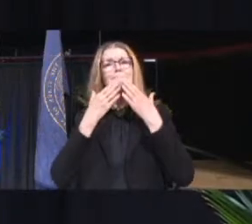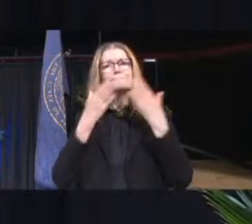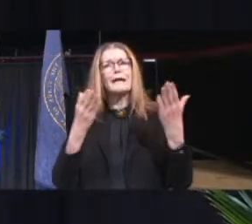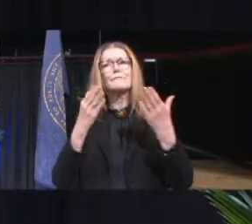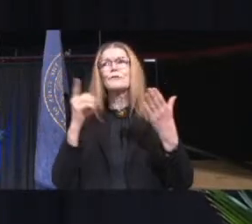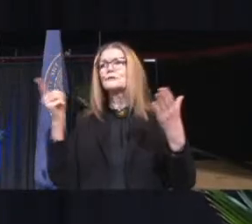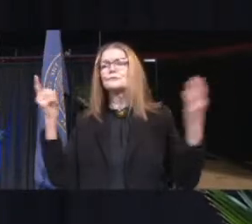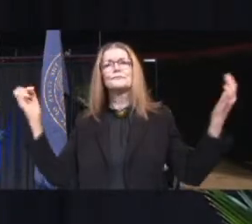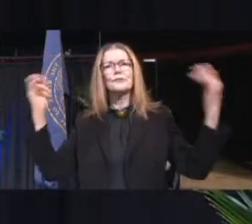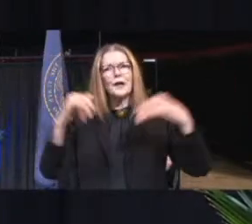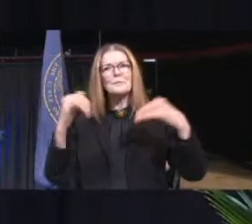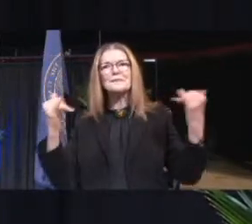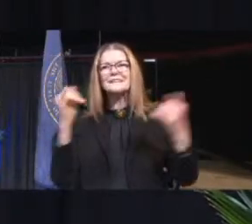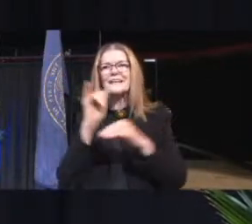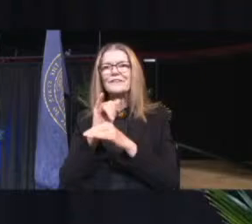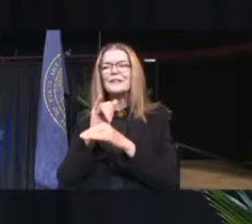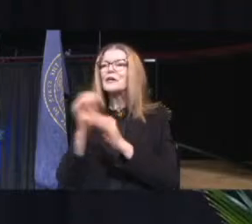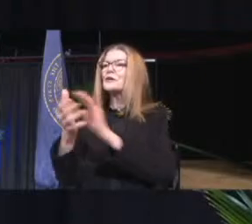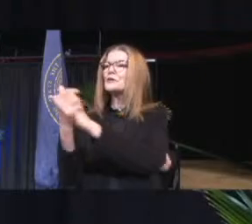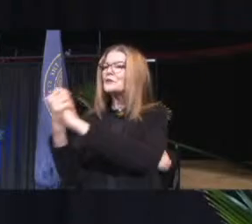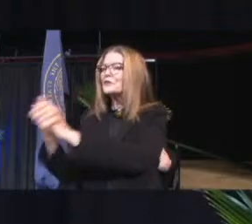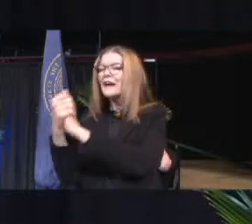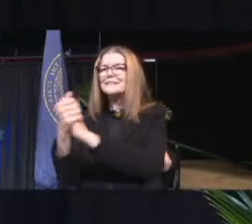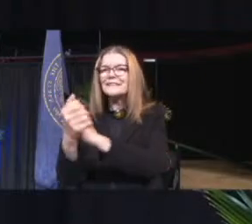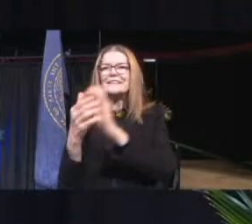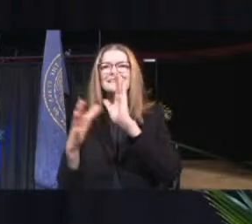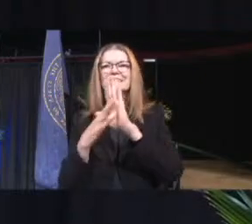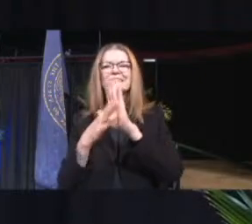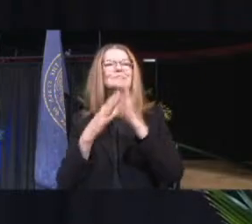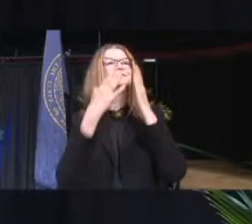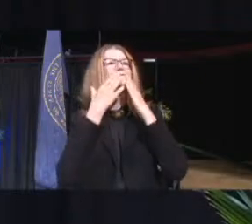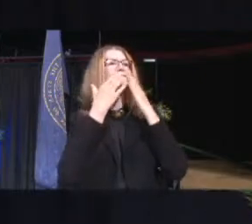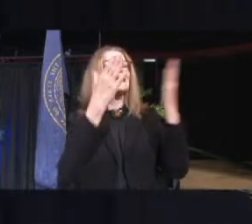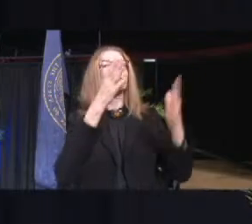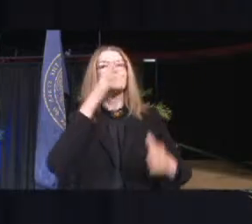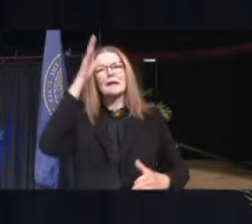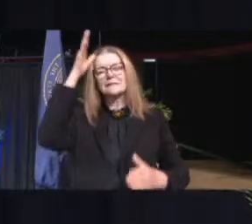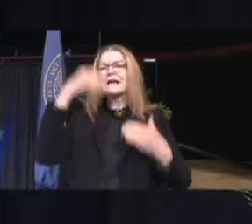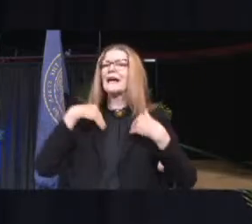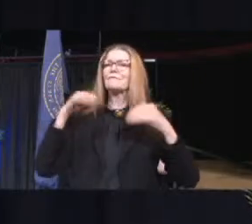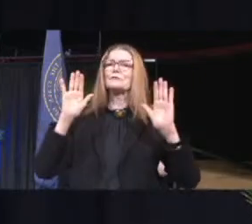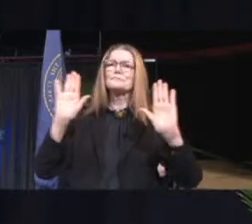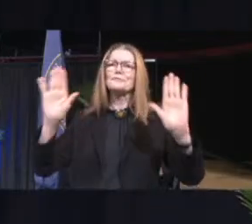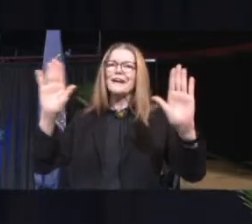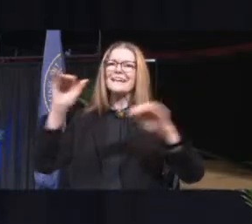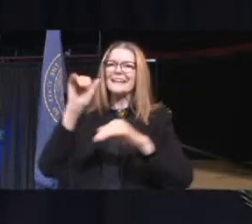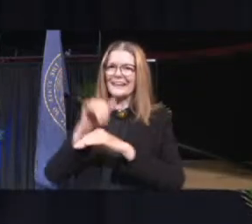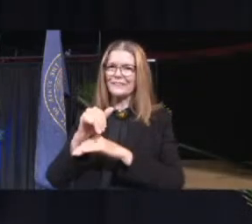evening. Congratulations, seniors. Thank you, parents. Have a great evening.